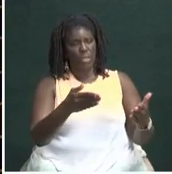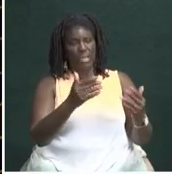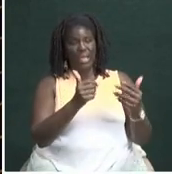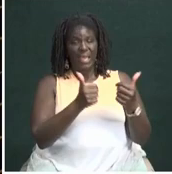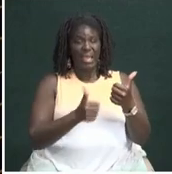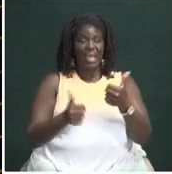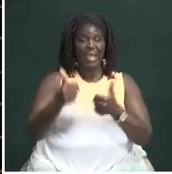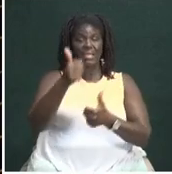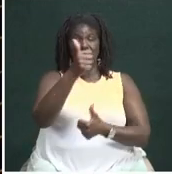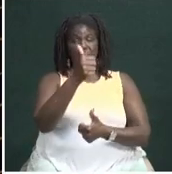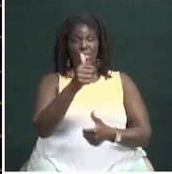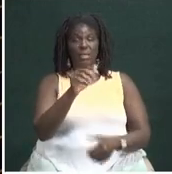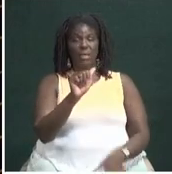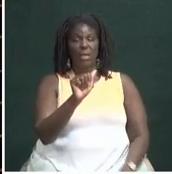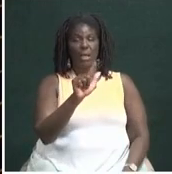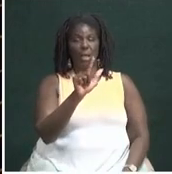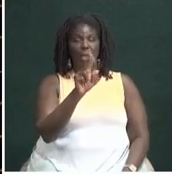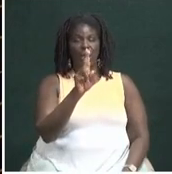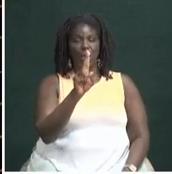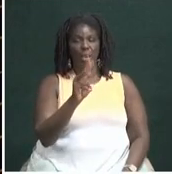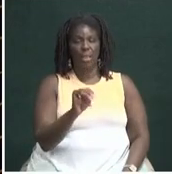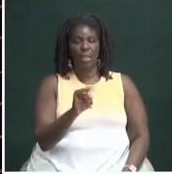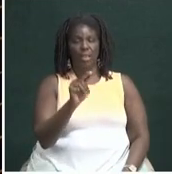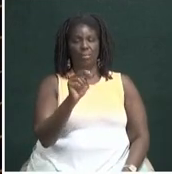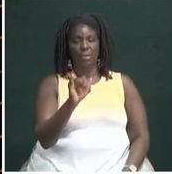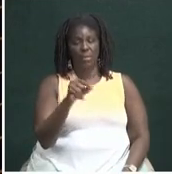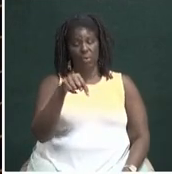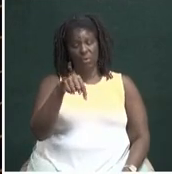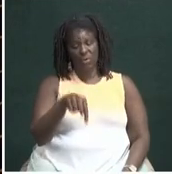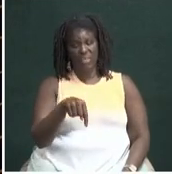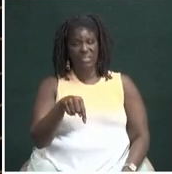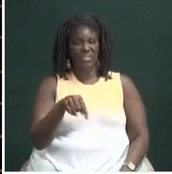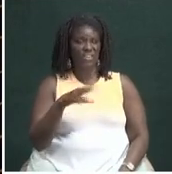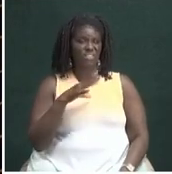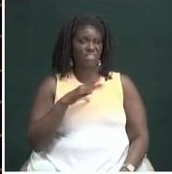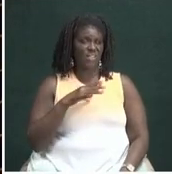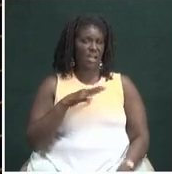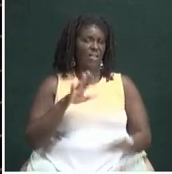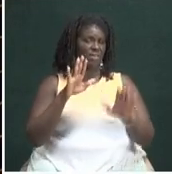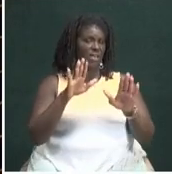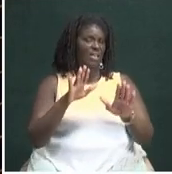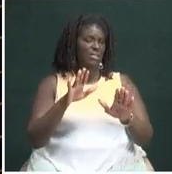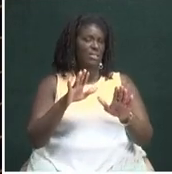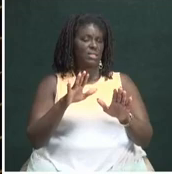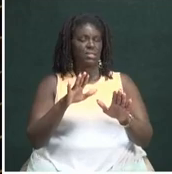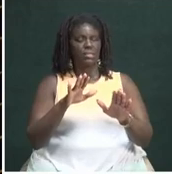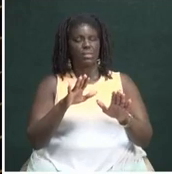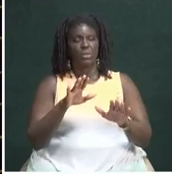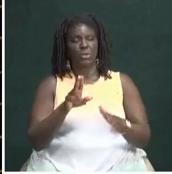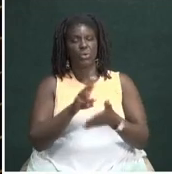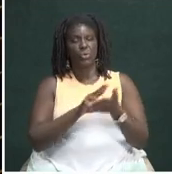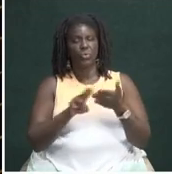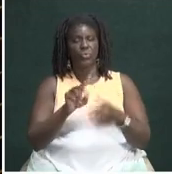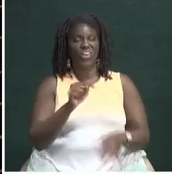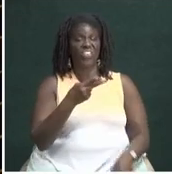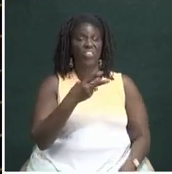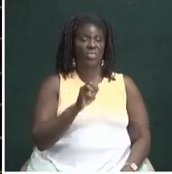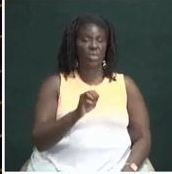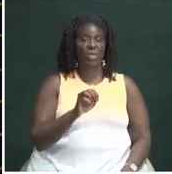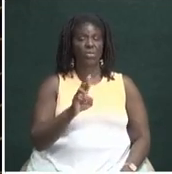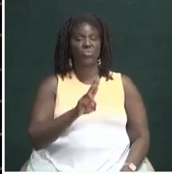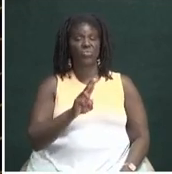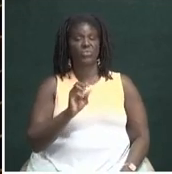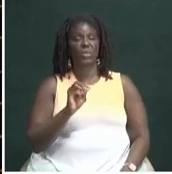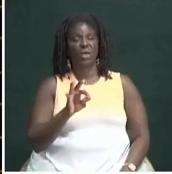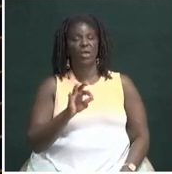esteemed alumni of this fine, fantastic, remarkable university, the University of La